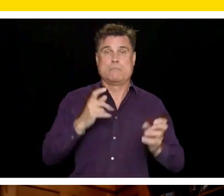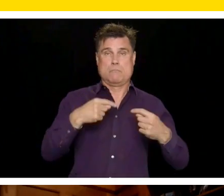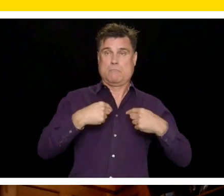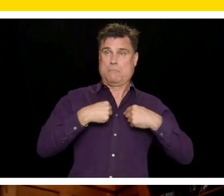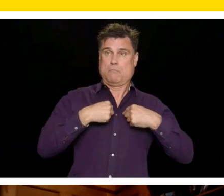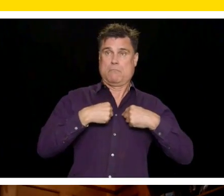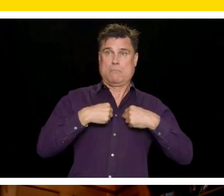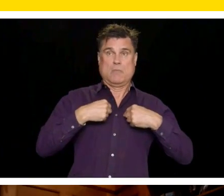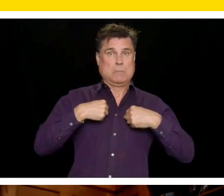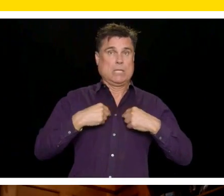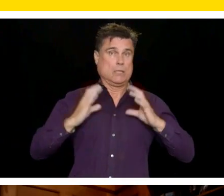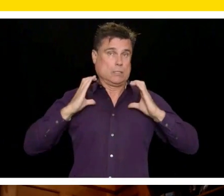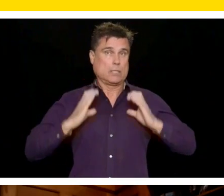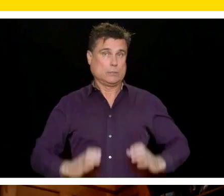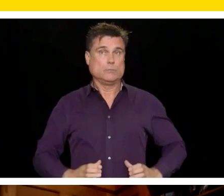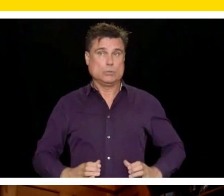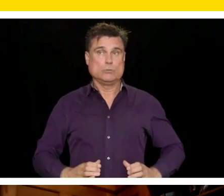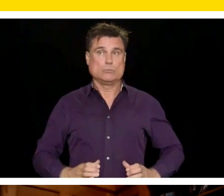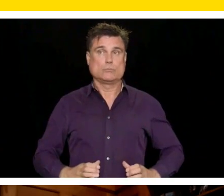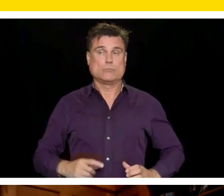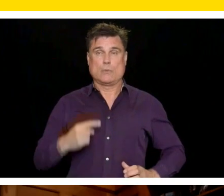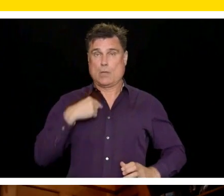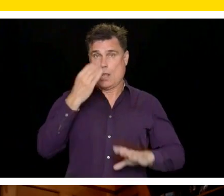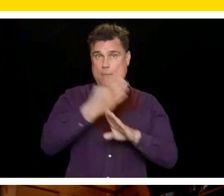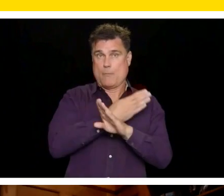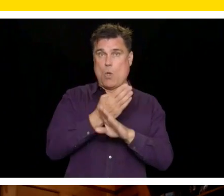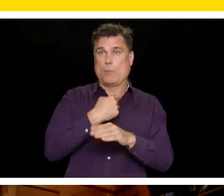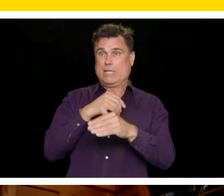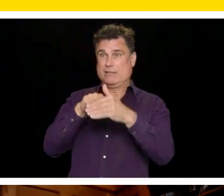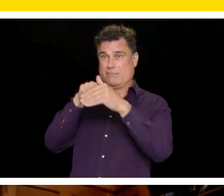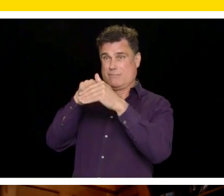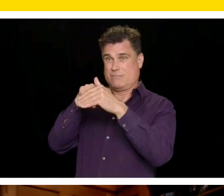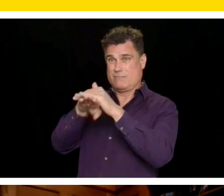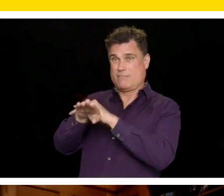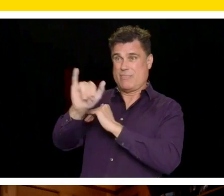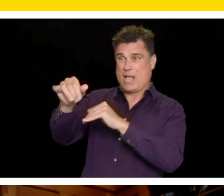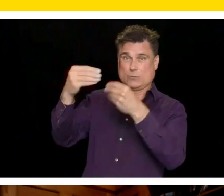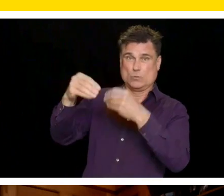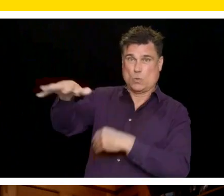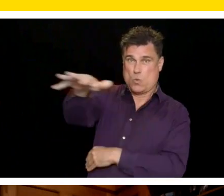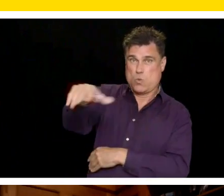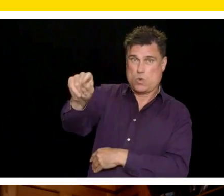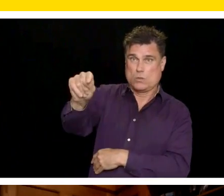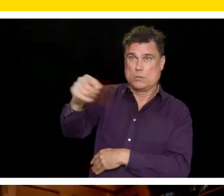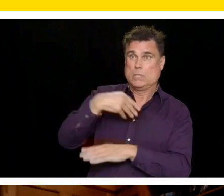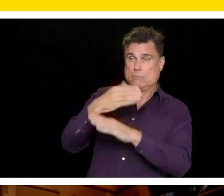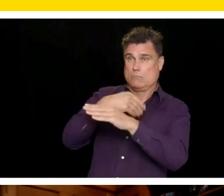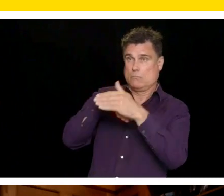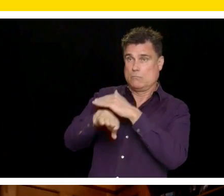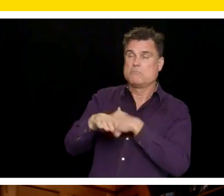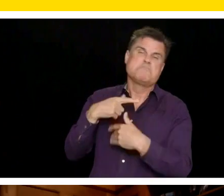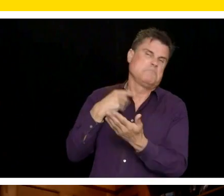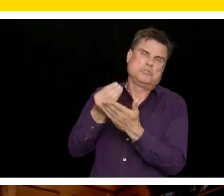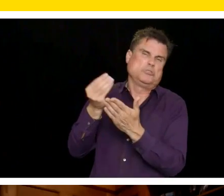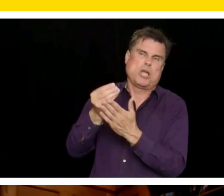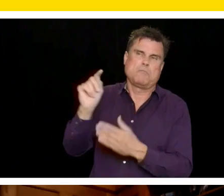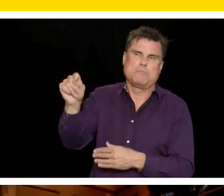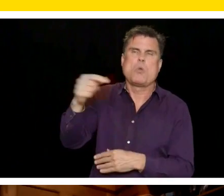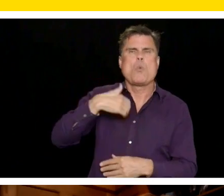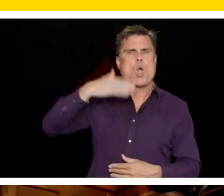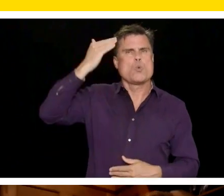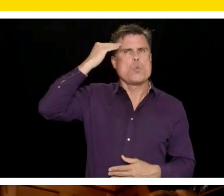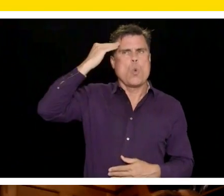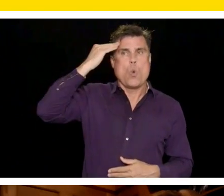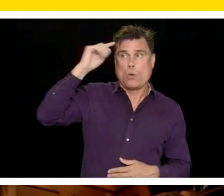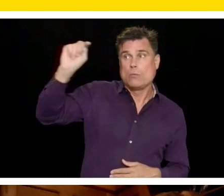the public know who provides paid sick leave and who doesn't? So